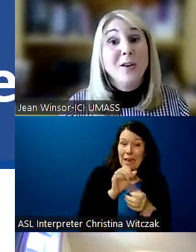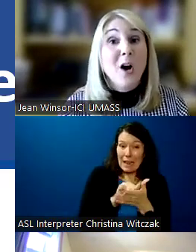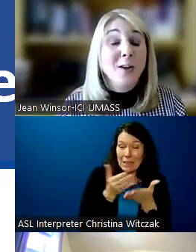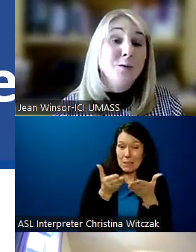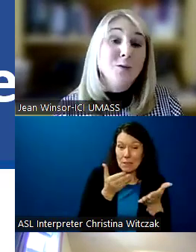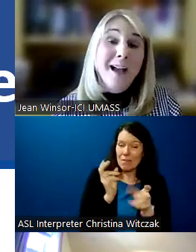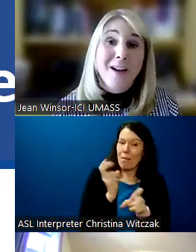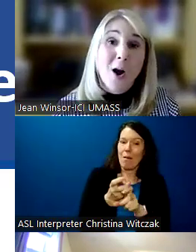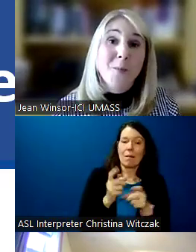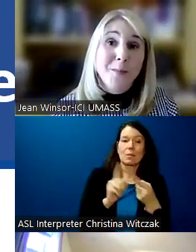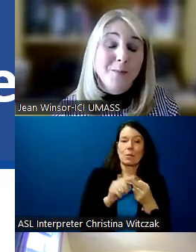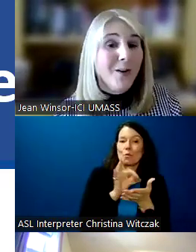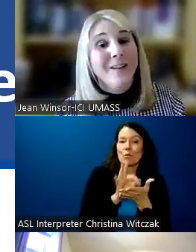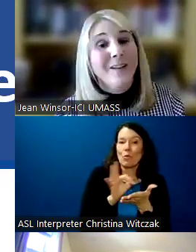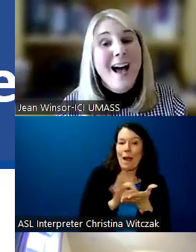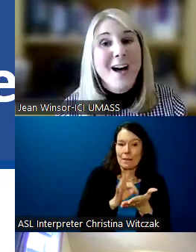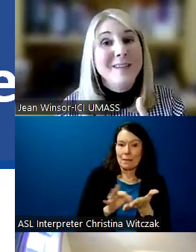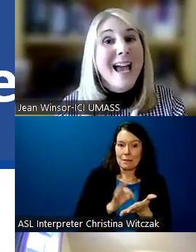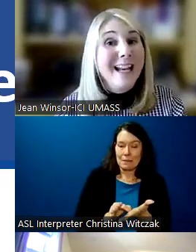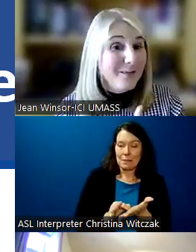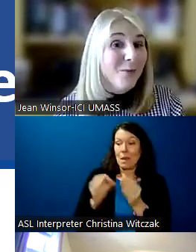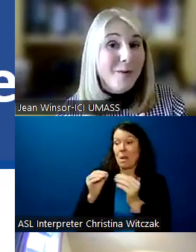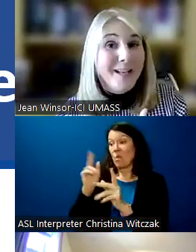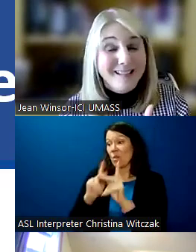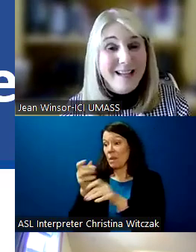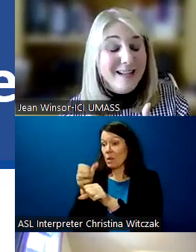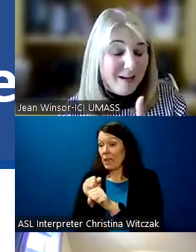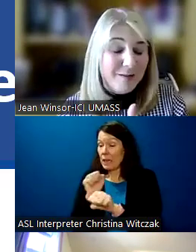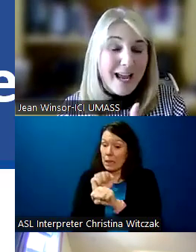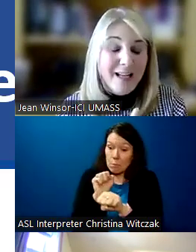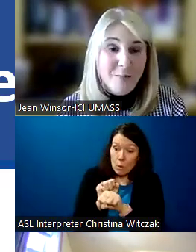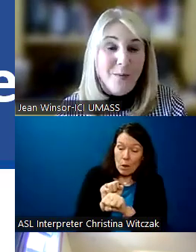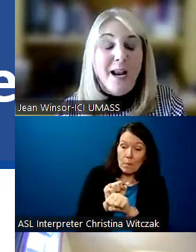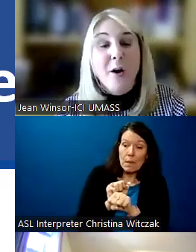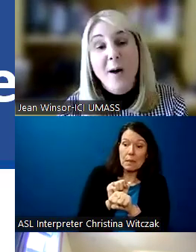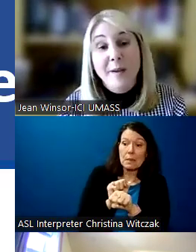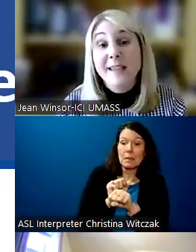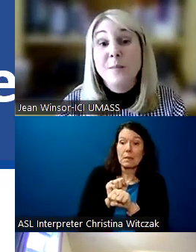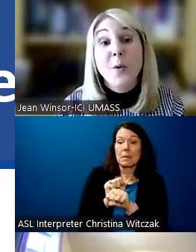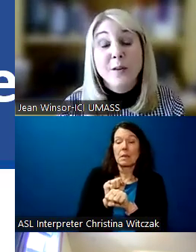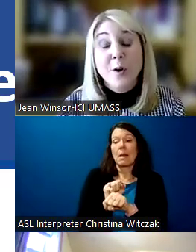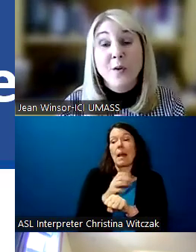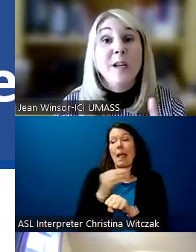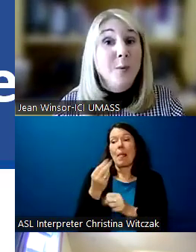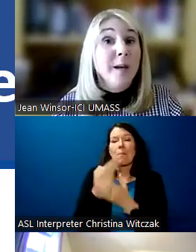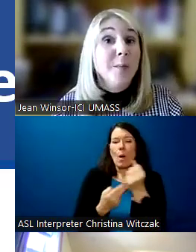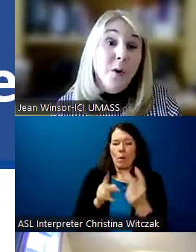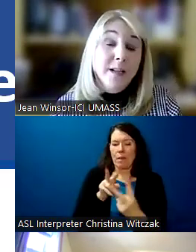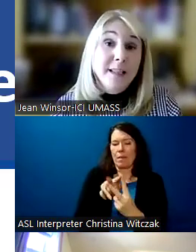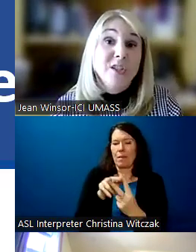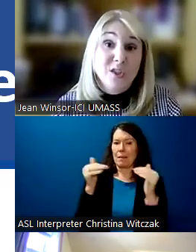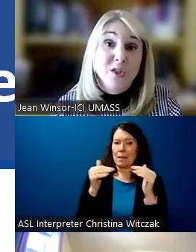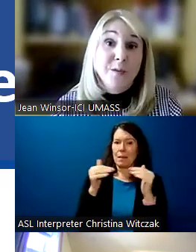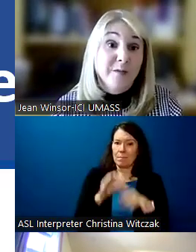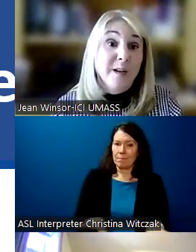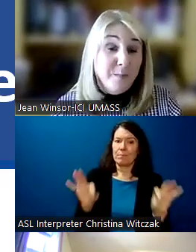it's hard to also track, are more people getting employment and getting an employment outcome. And I think both of those are equally important.